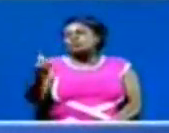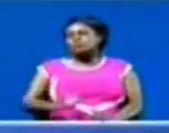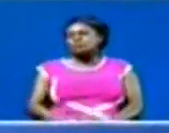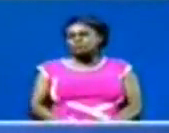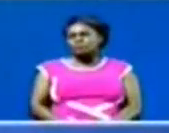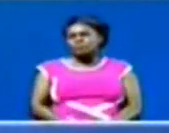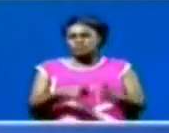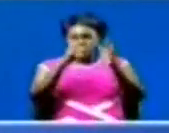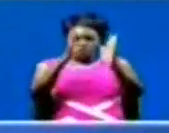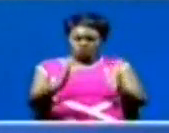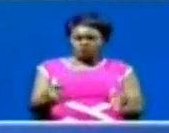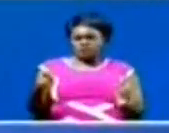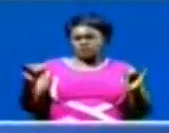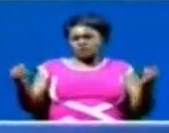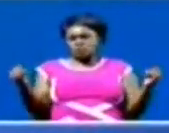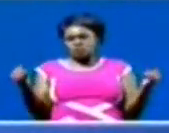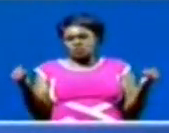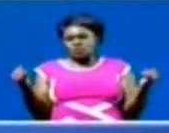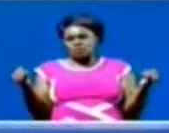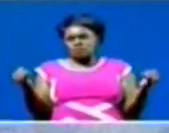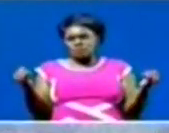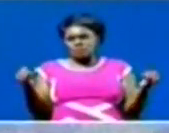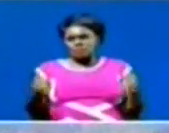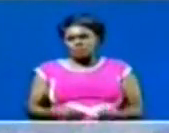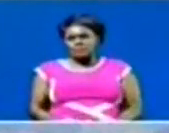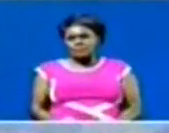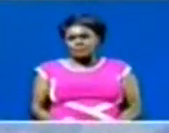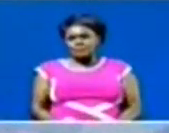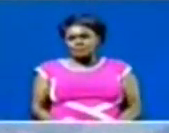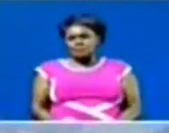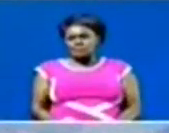Kevin Ogutu, KTN News. A very scary.